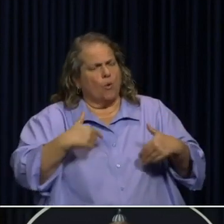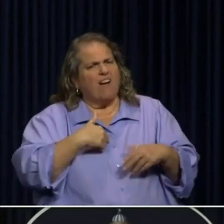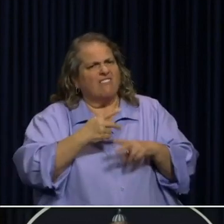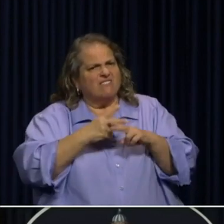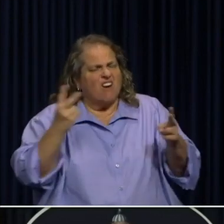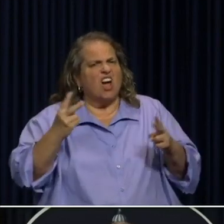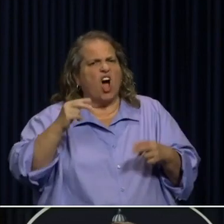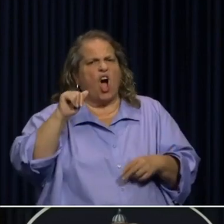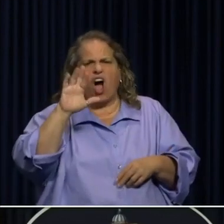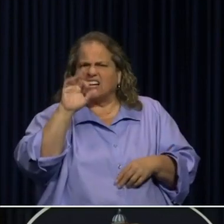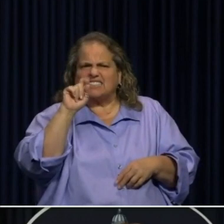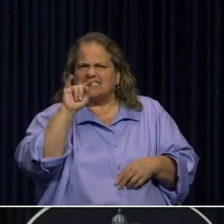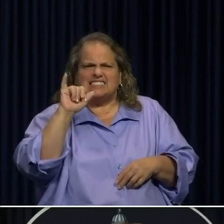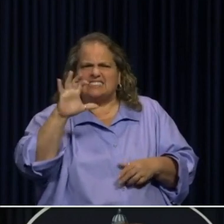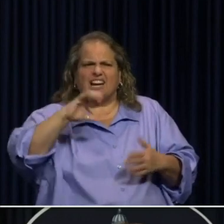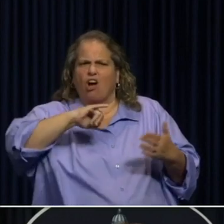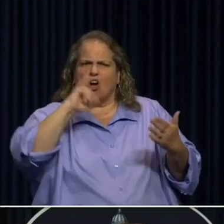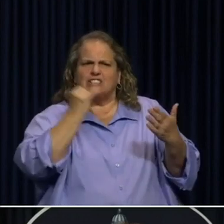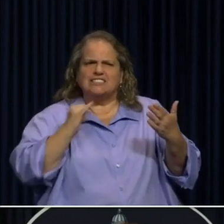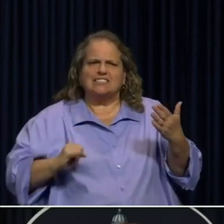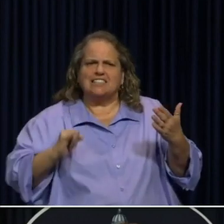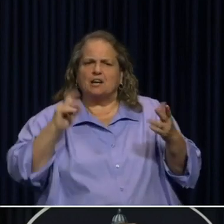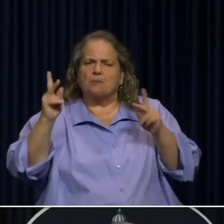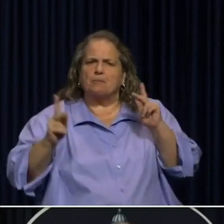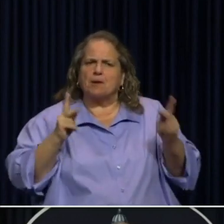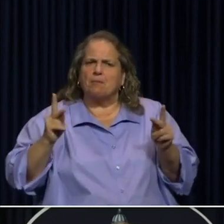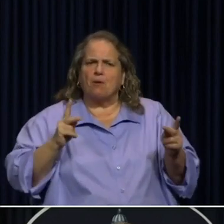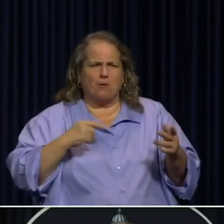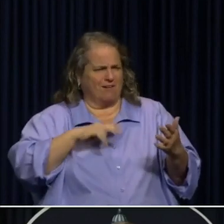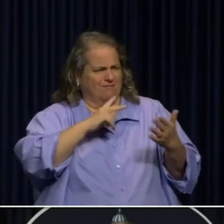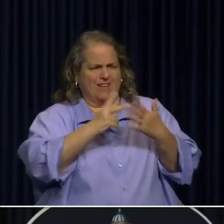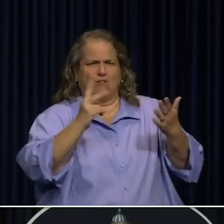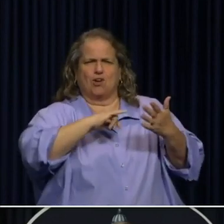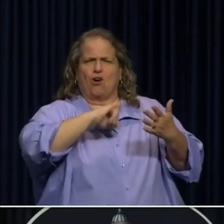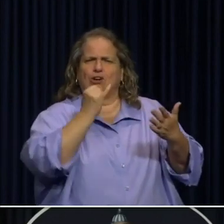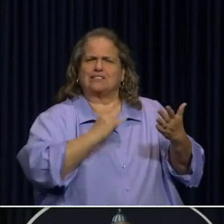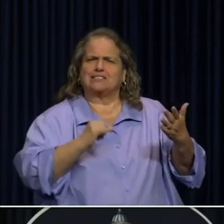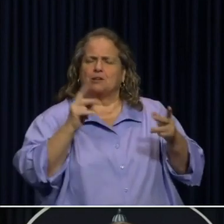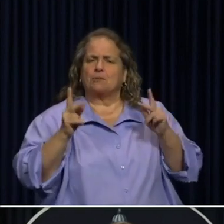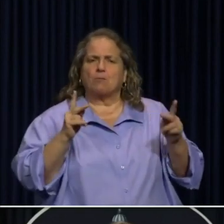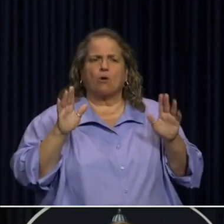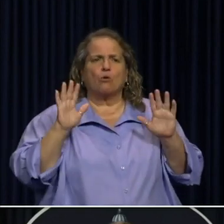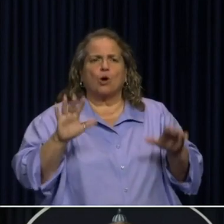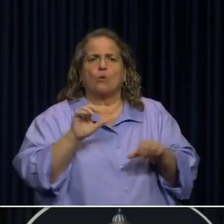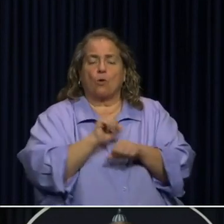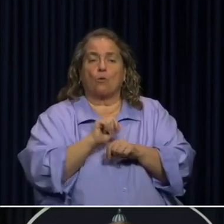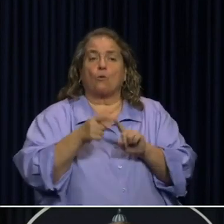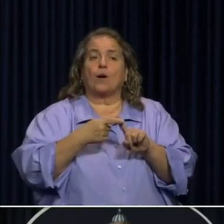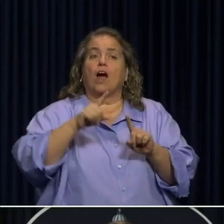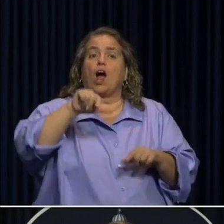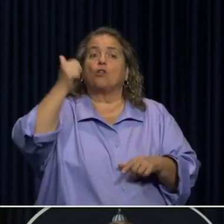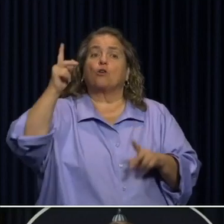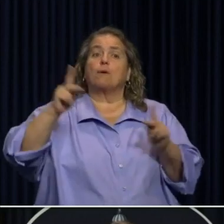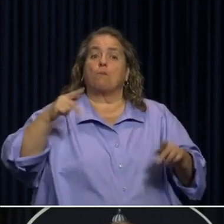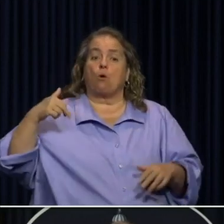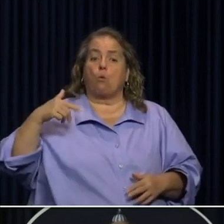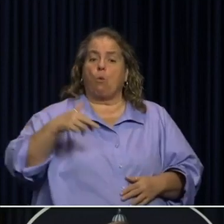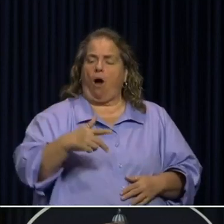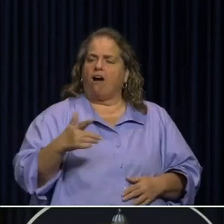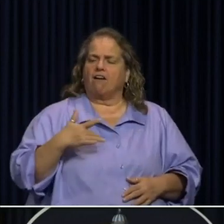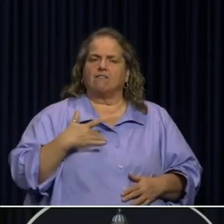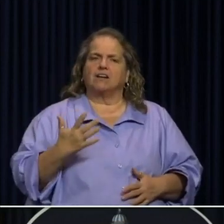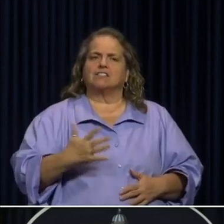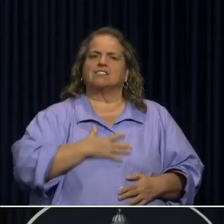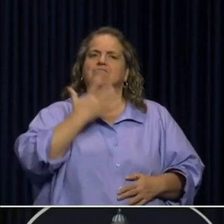I mean, really incredible work that's out there. But I will tell you, when other people walk by, this lifts their spirits. And